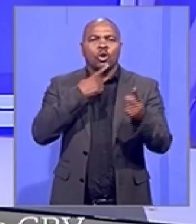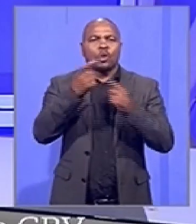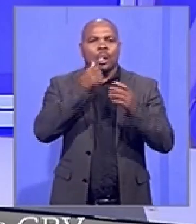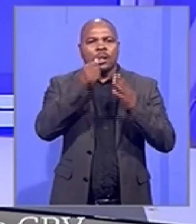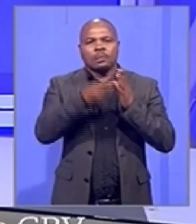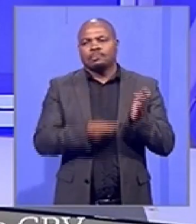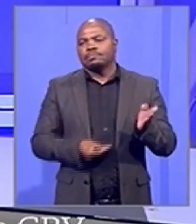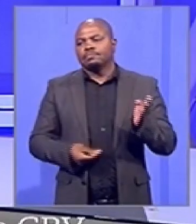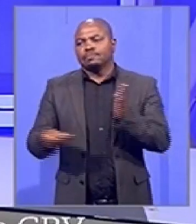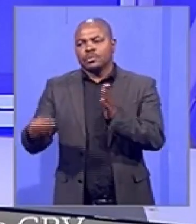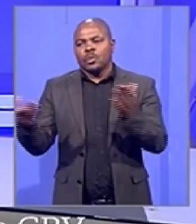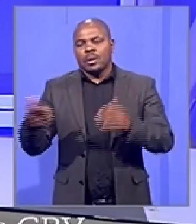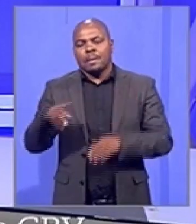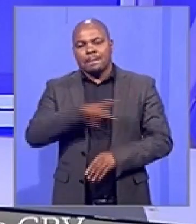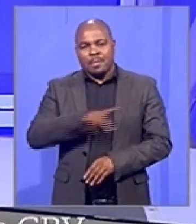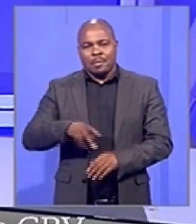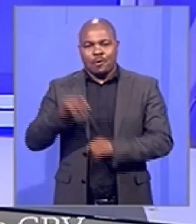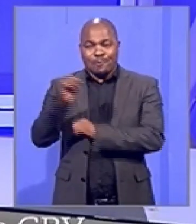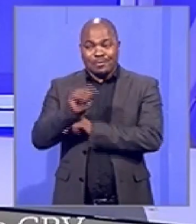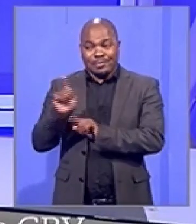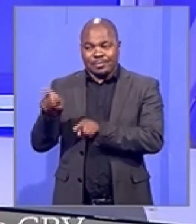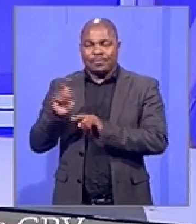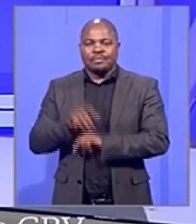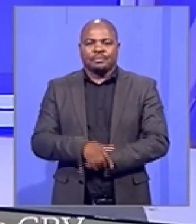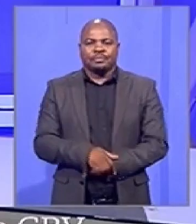bona la ditseko kantorong ya Tonakgolo.